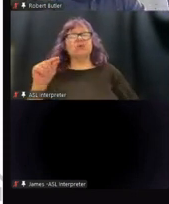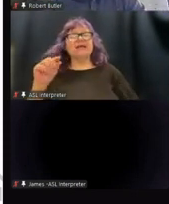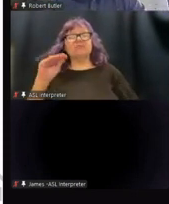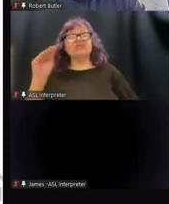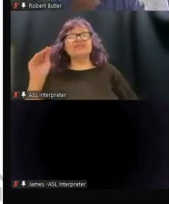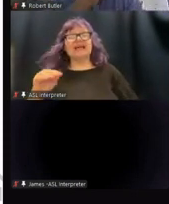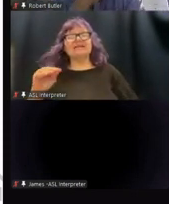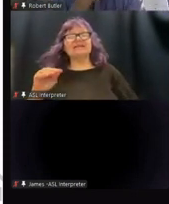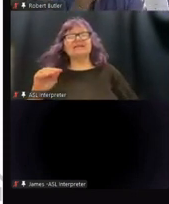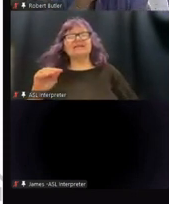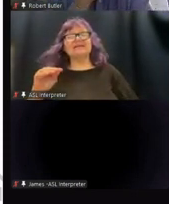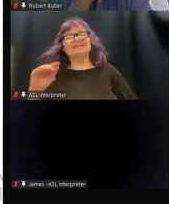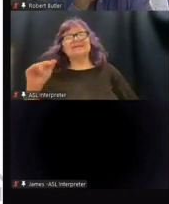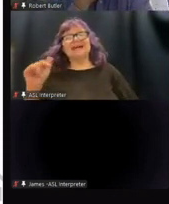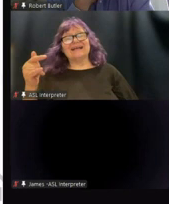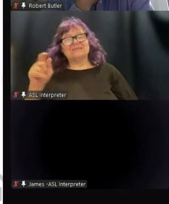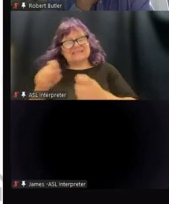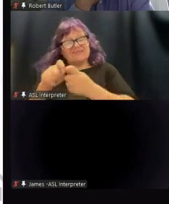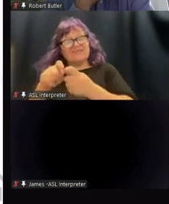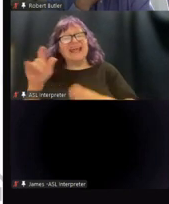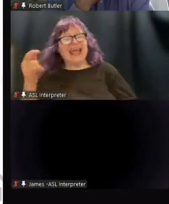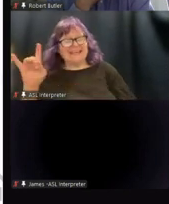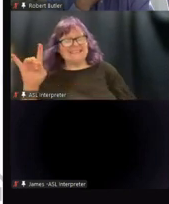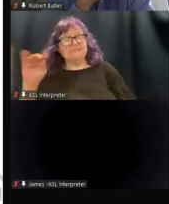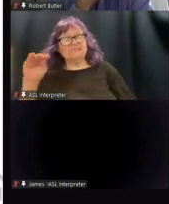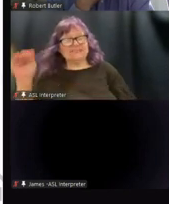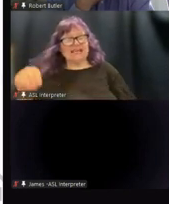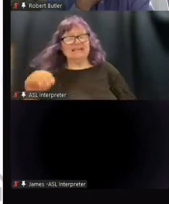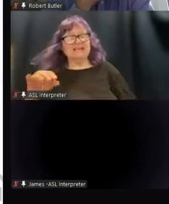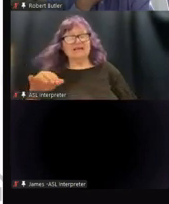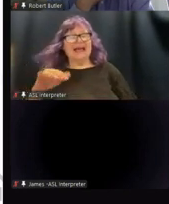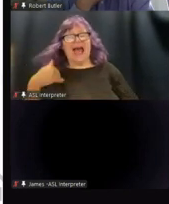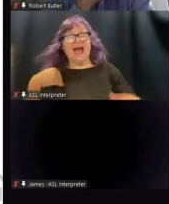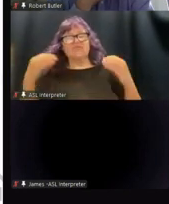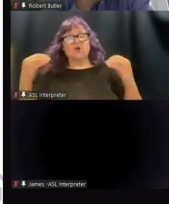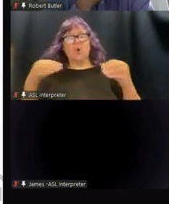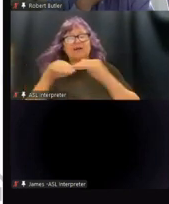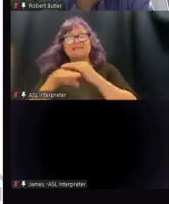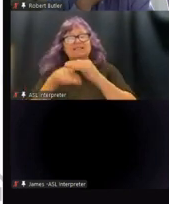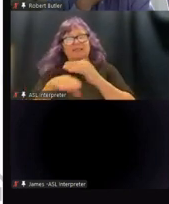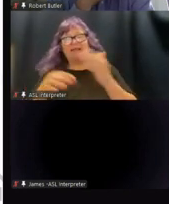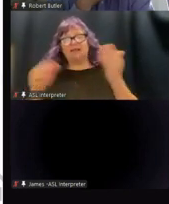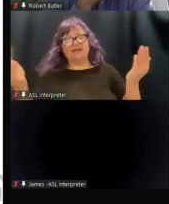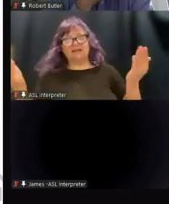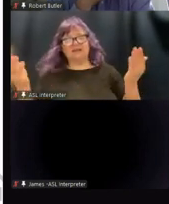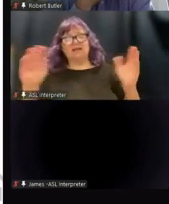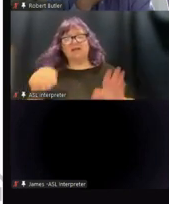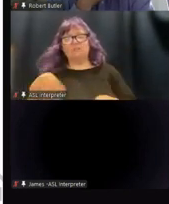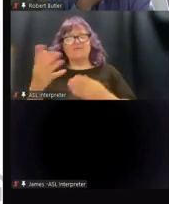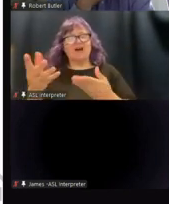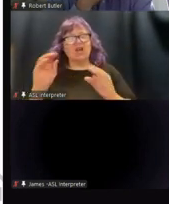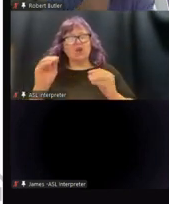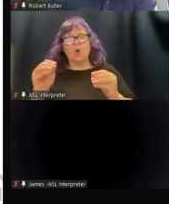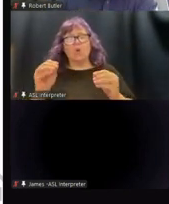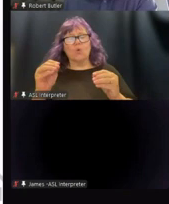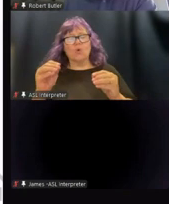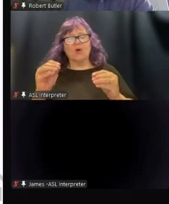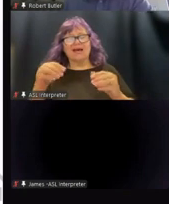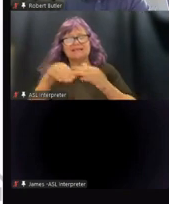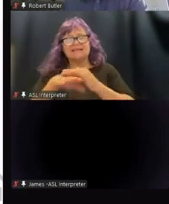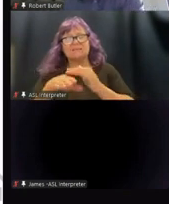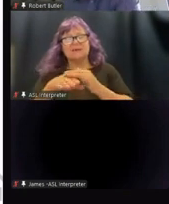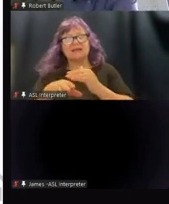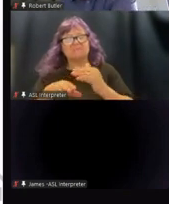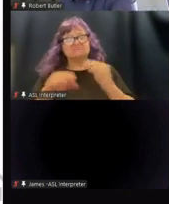18% specifically, of our stations today have no accessibility, provide no accessibility